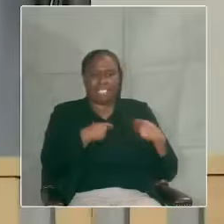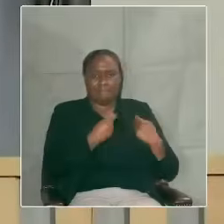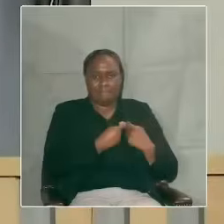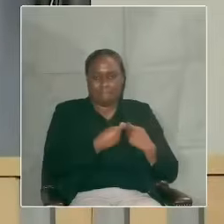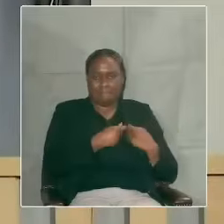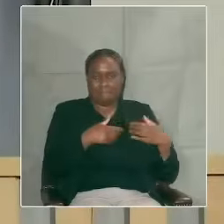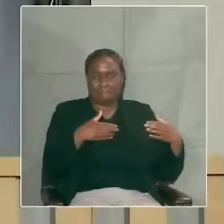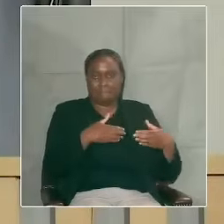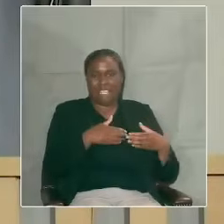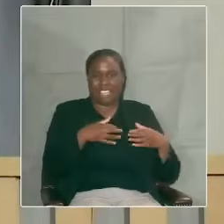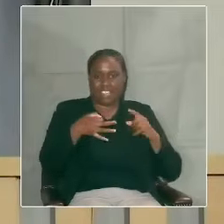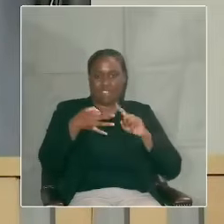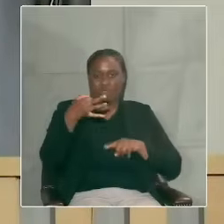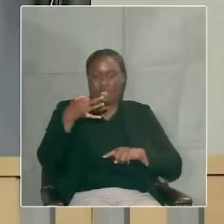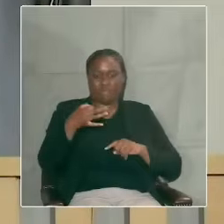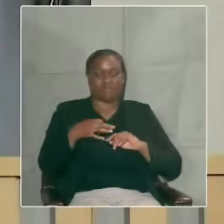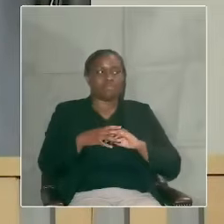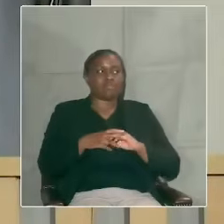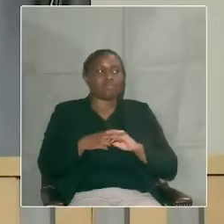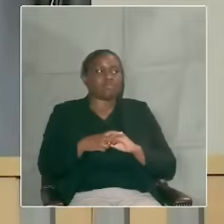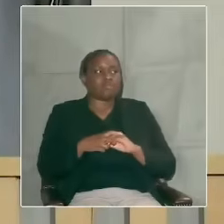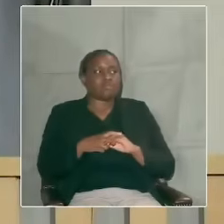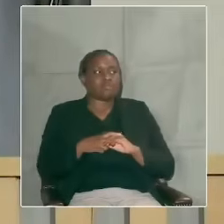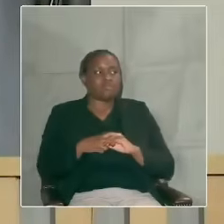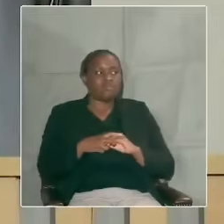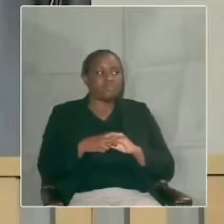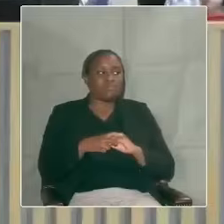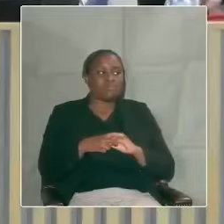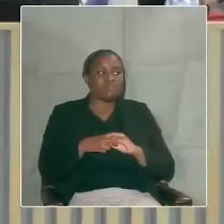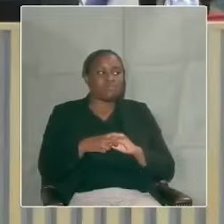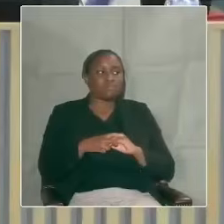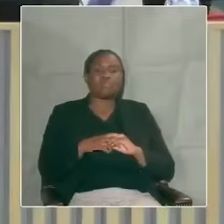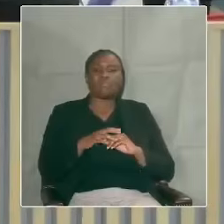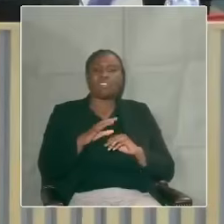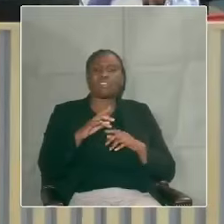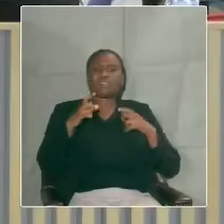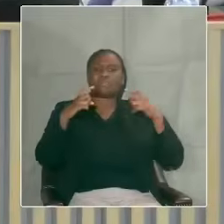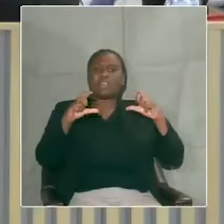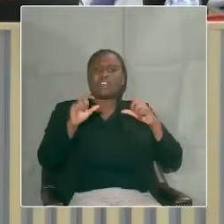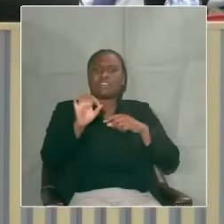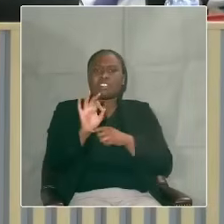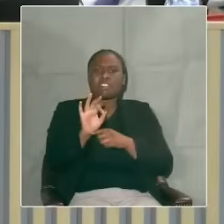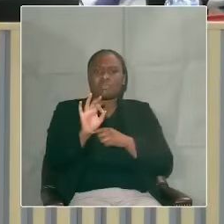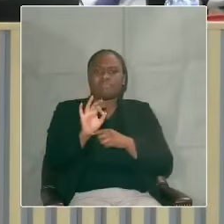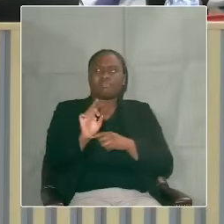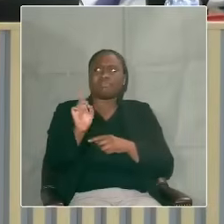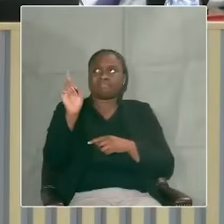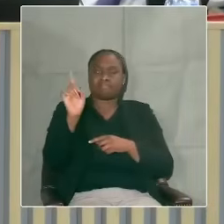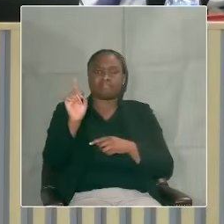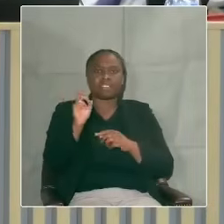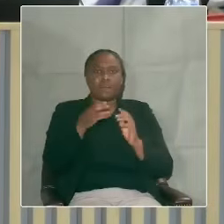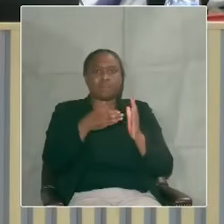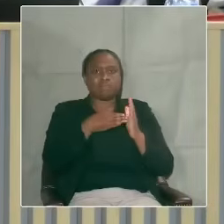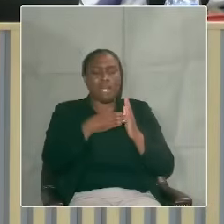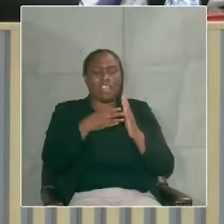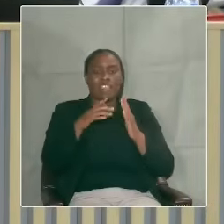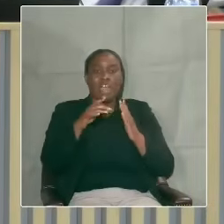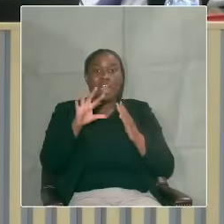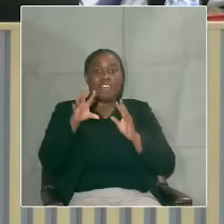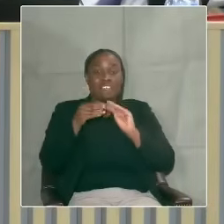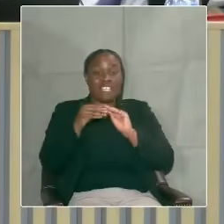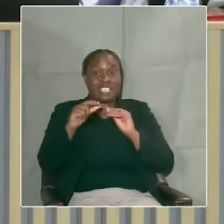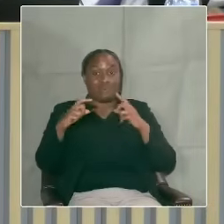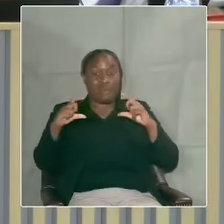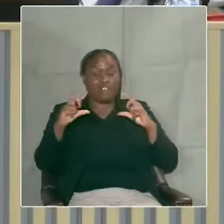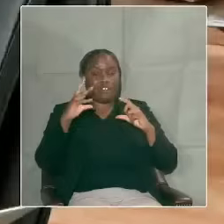And if I could just ask you there, under that paragraph 3, you say the contents of this paragraph have been noted.